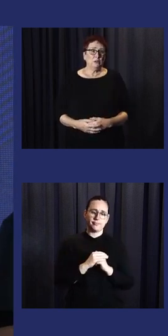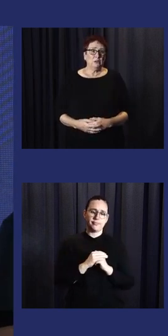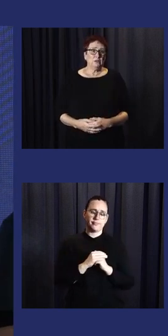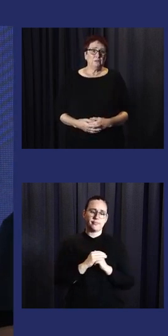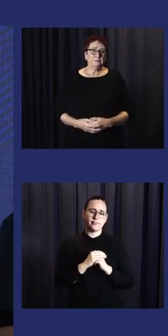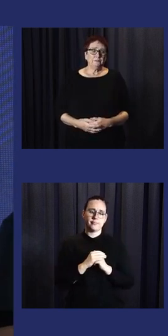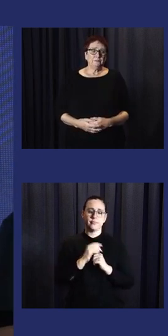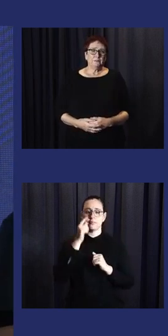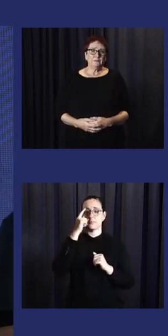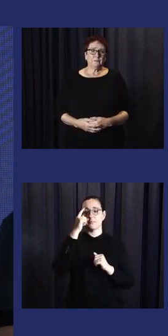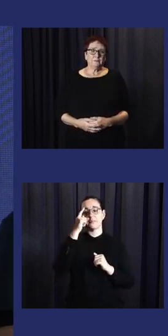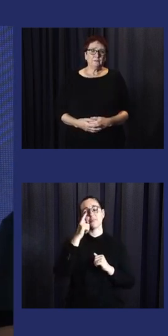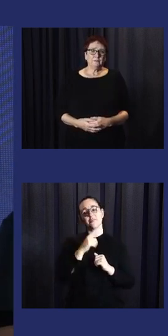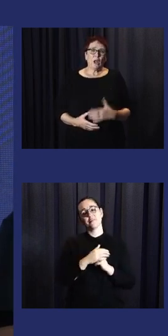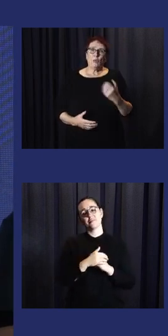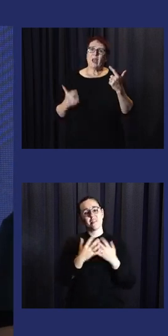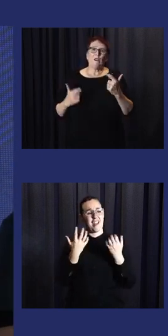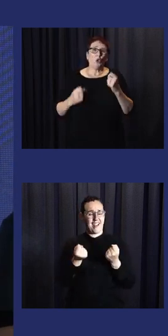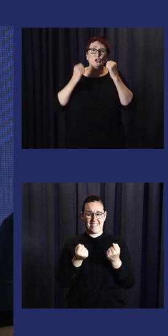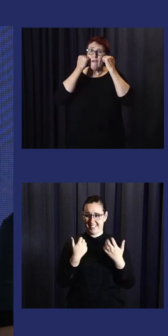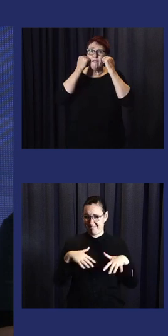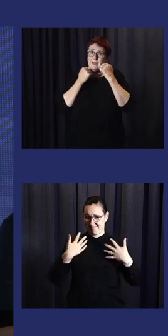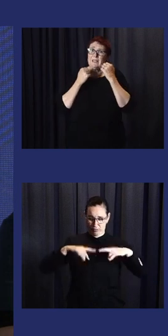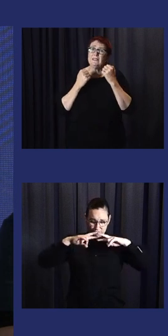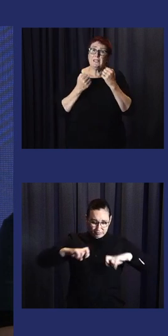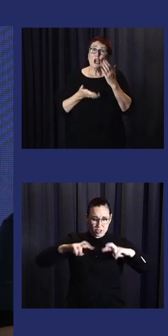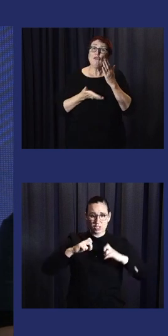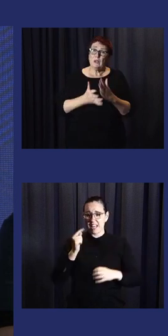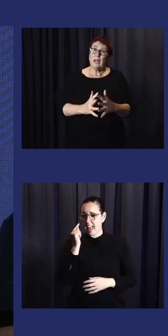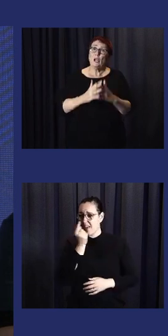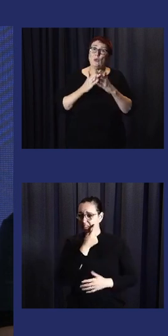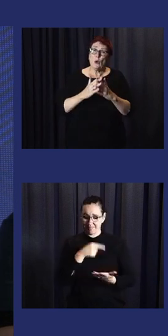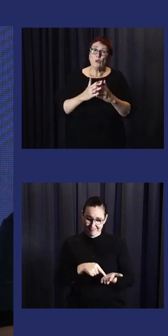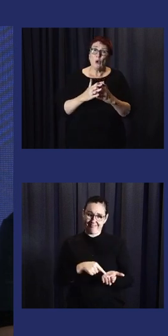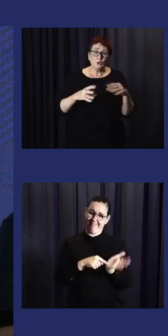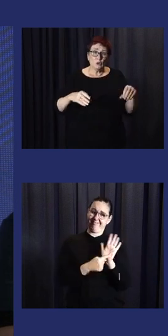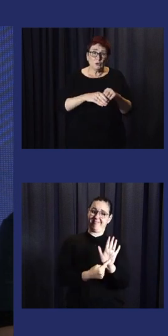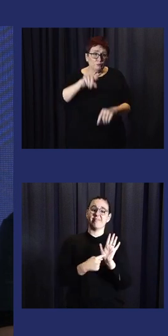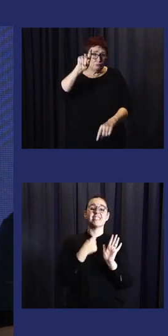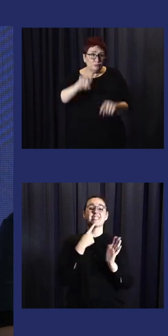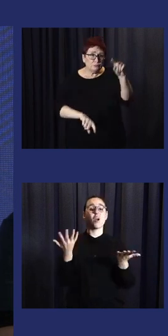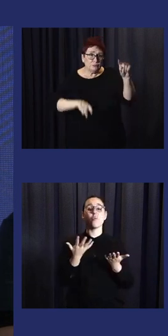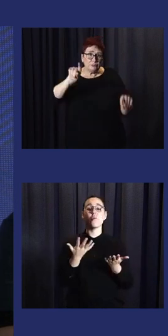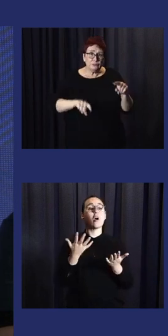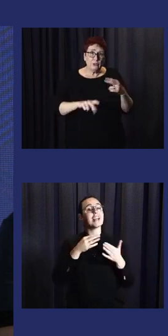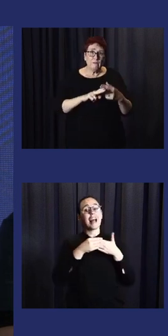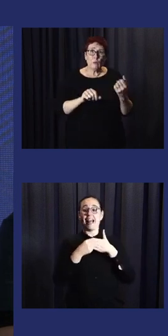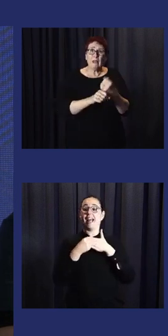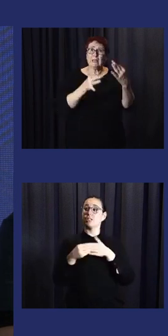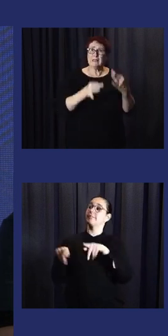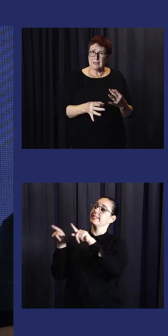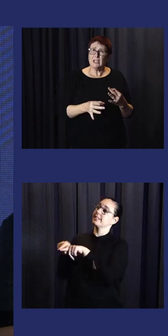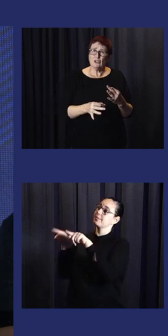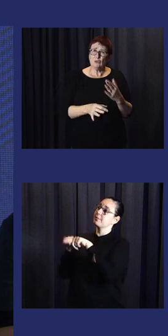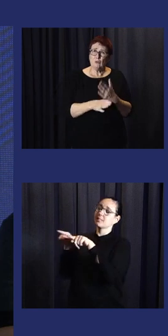are compelling evidence of benefits of diverse leadership in decision making. And there are interesting studies,